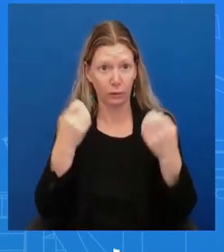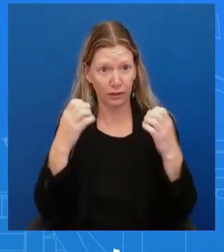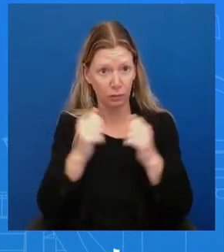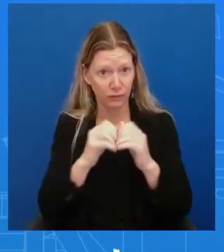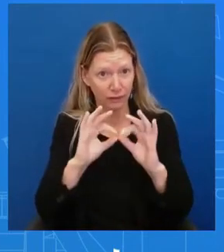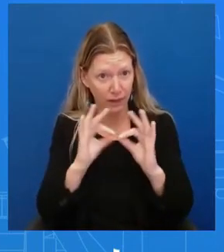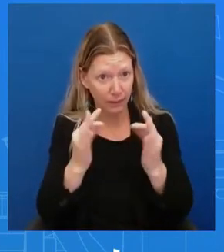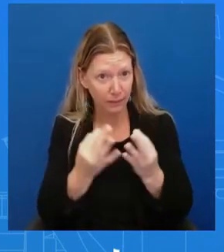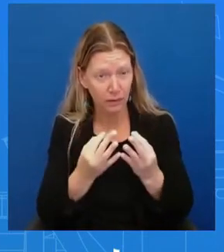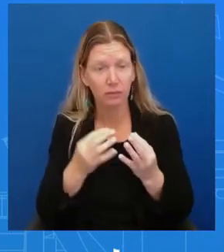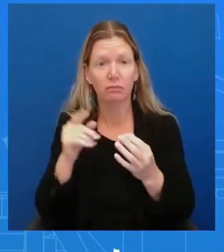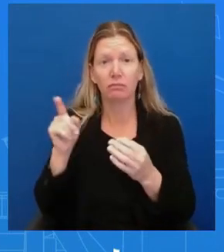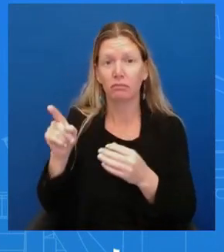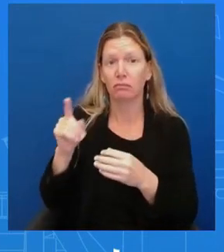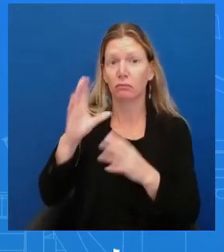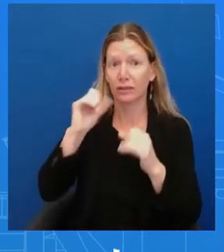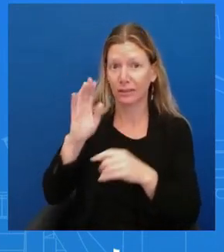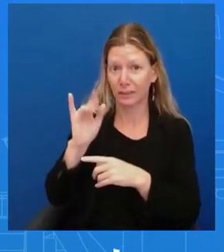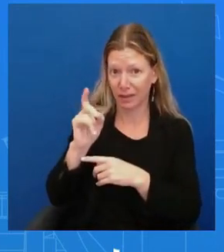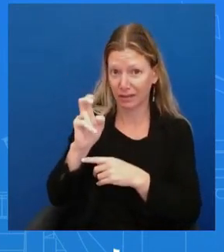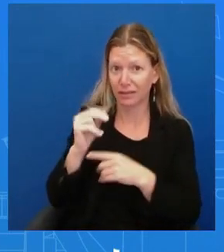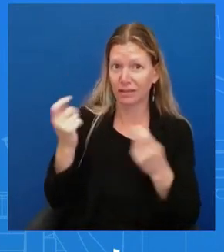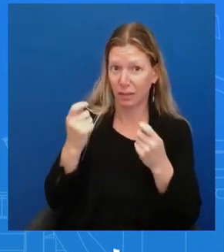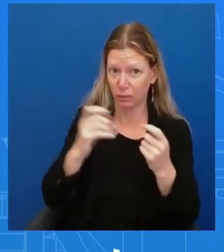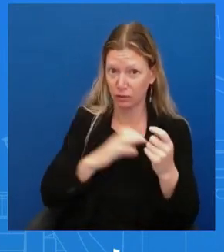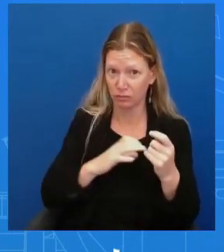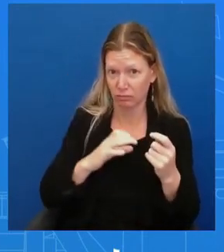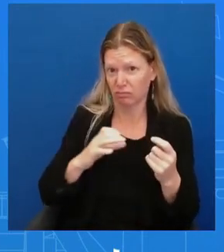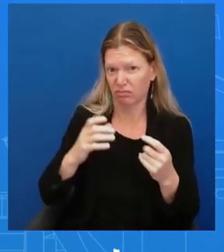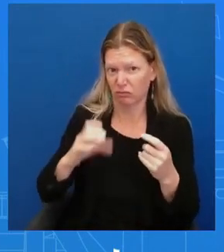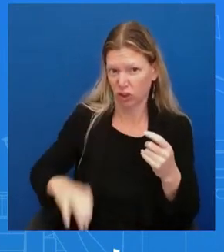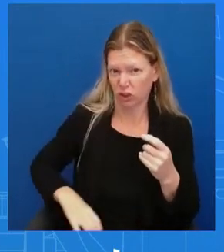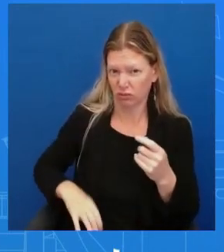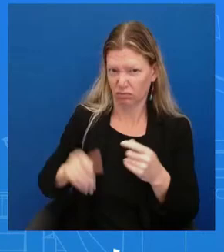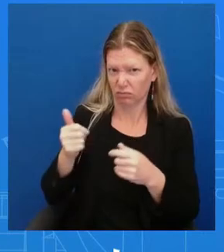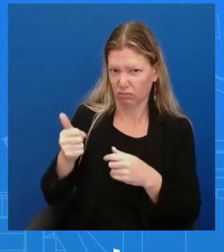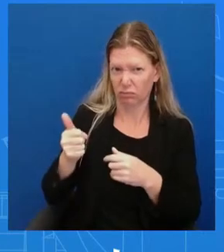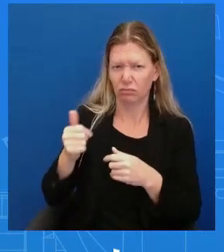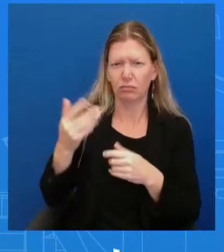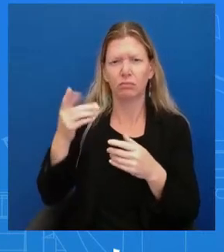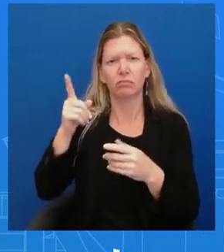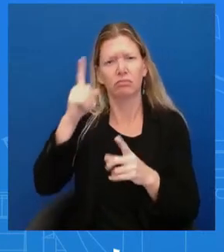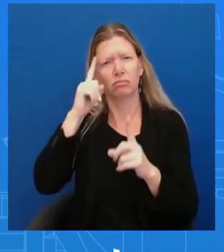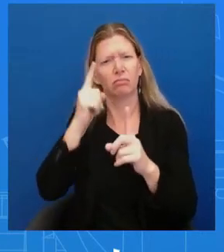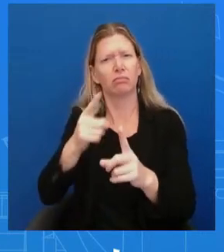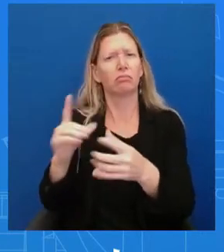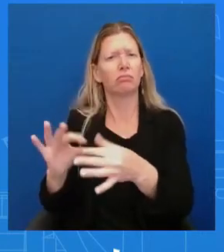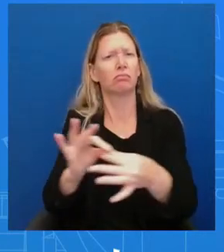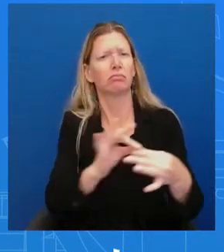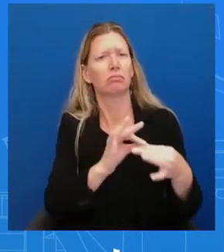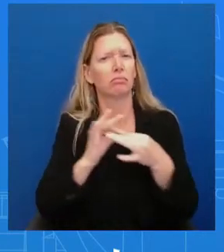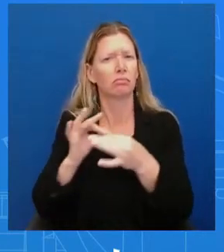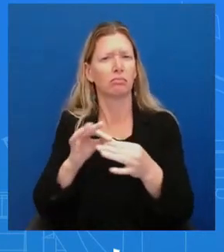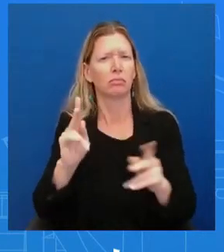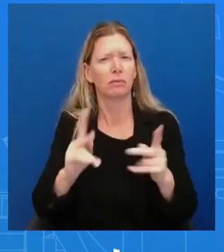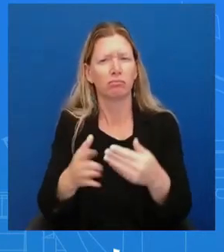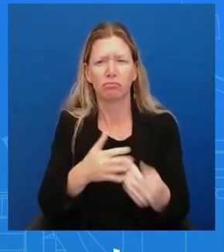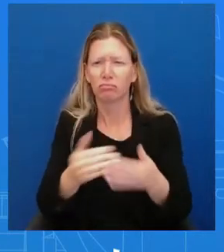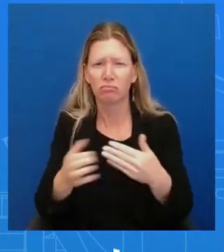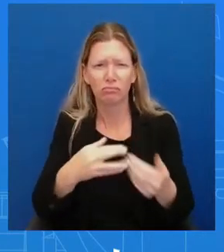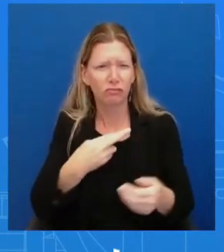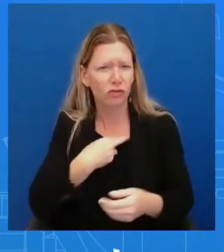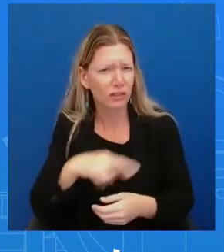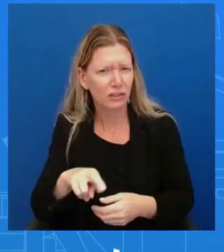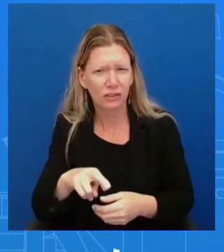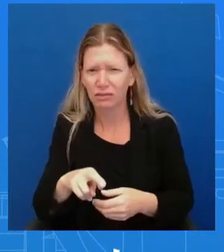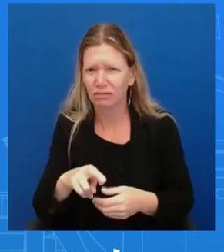together and upholding the dignity and freedoms of every American. Now, sadly, and it's not surprising, right? It is actually